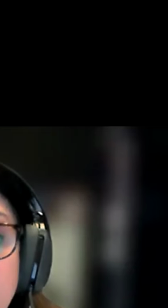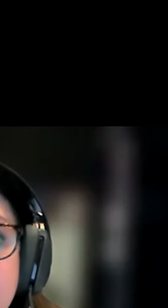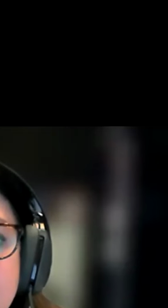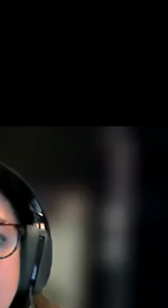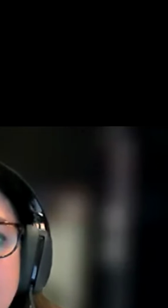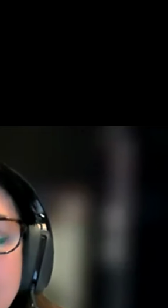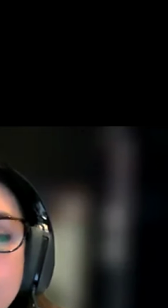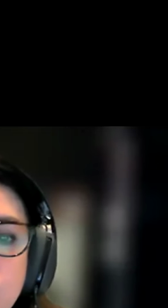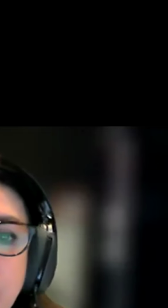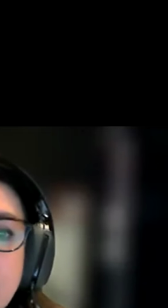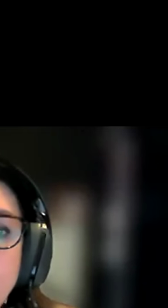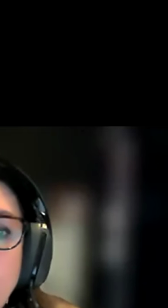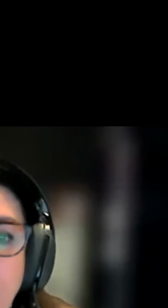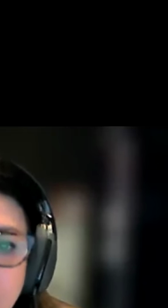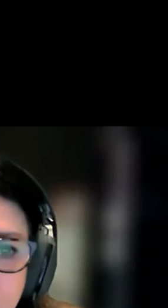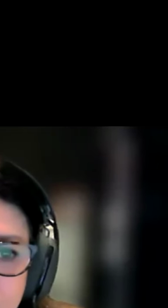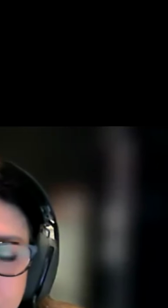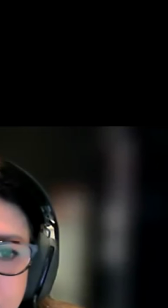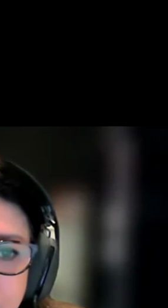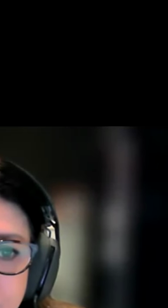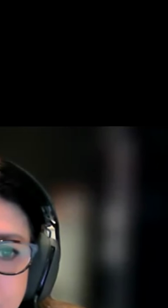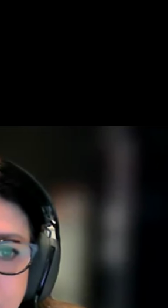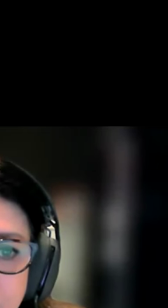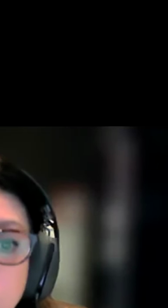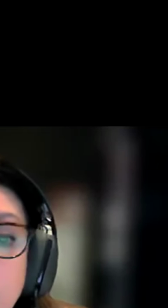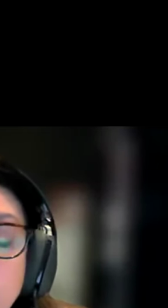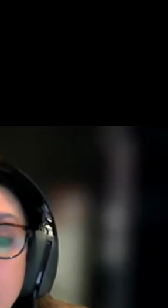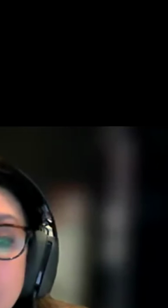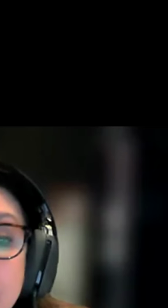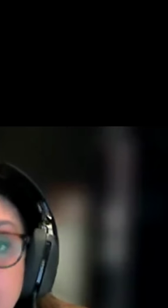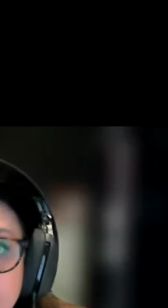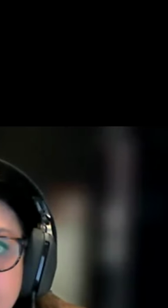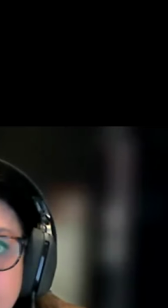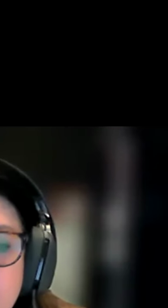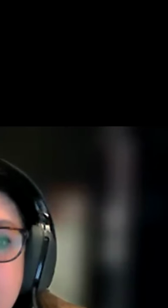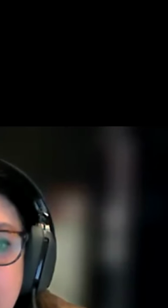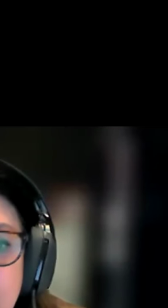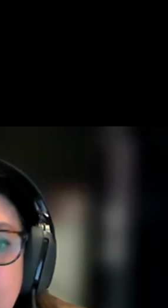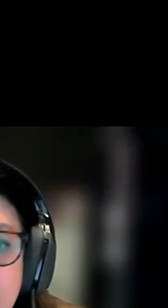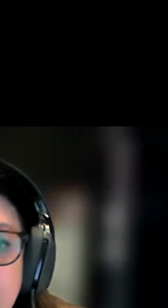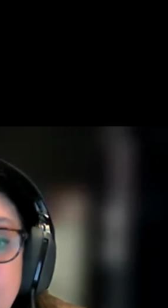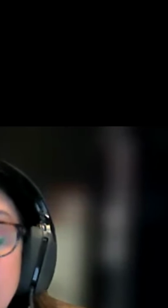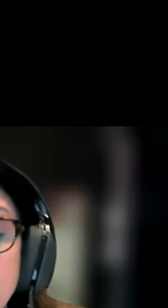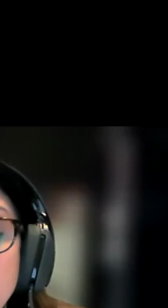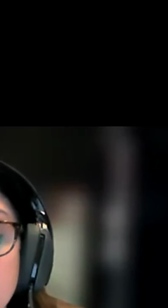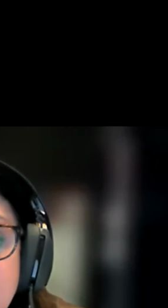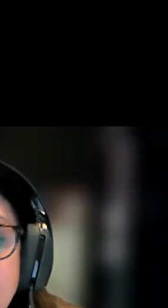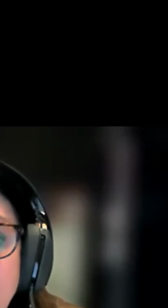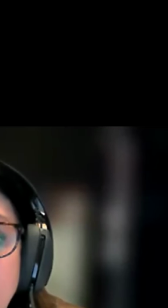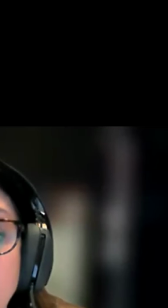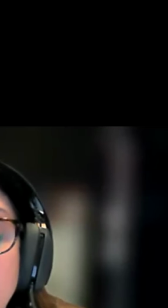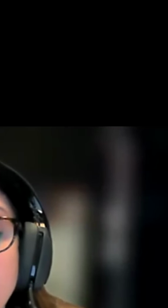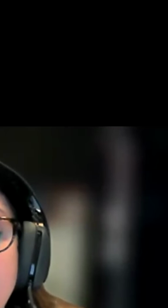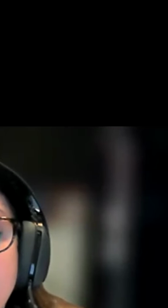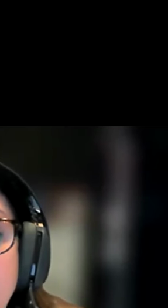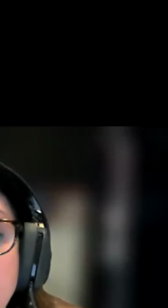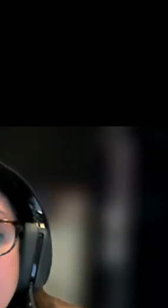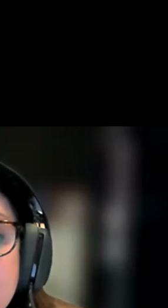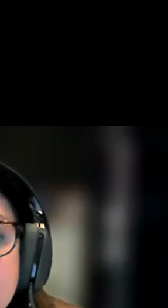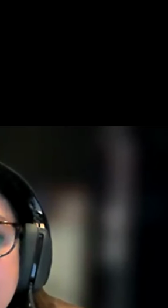into concrete and sustainable actions. If we want safe, resilient, and inclusive